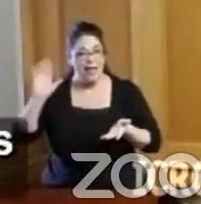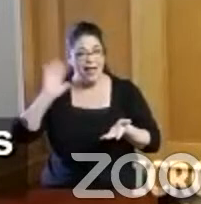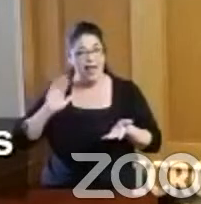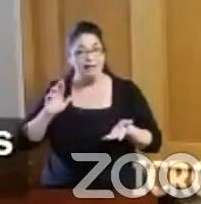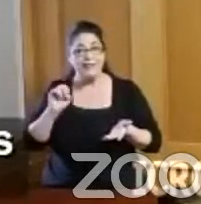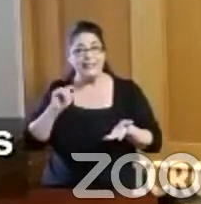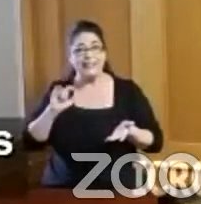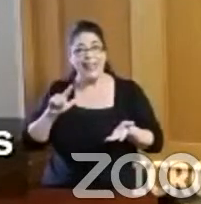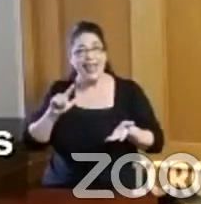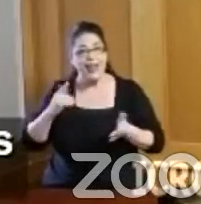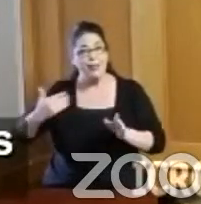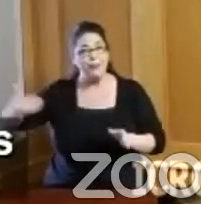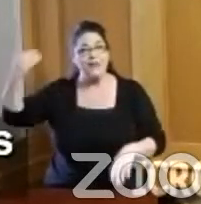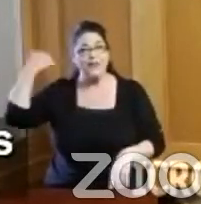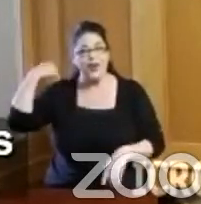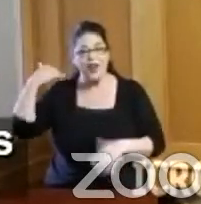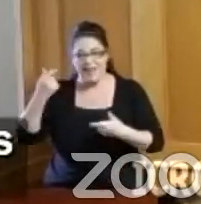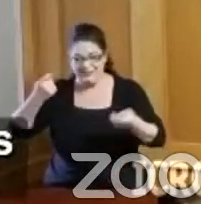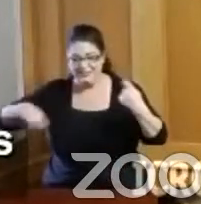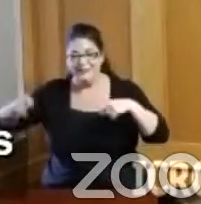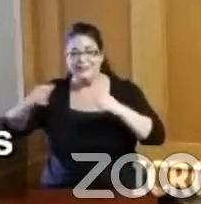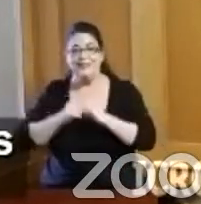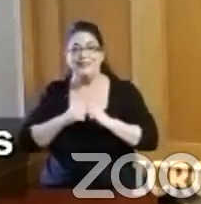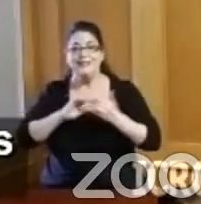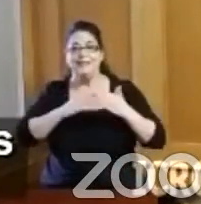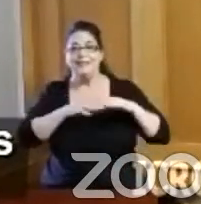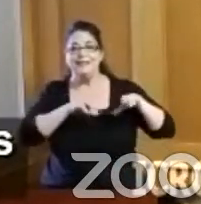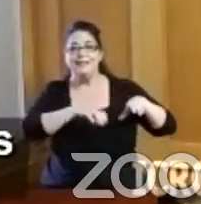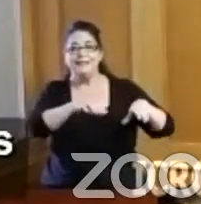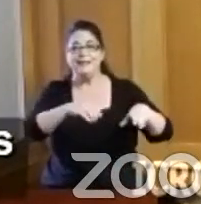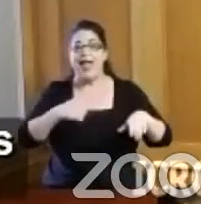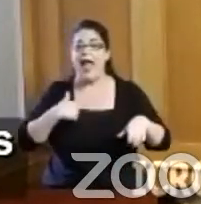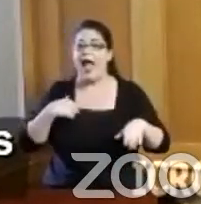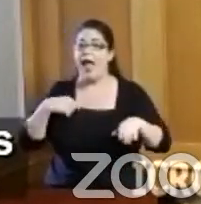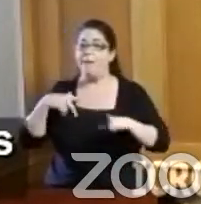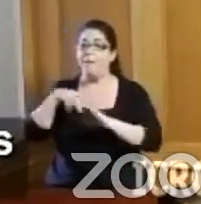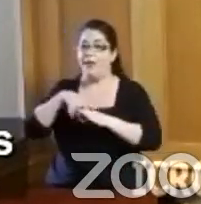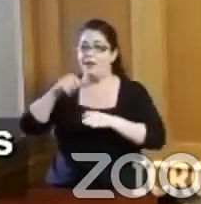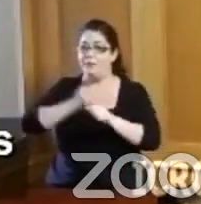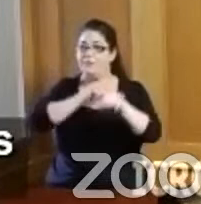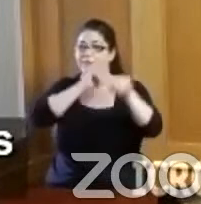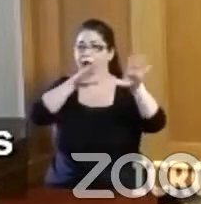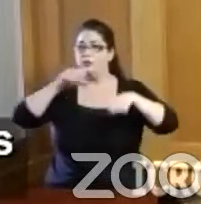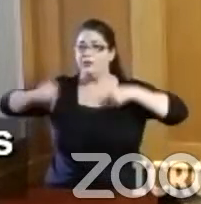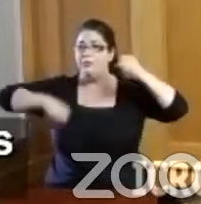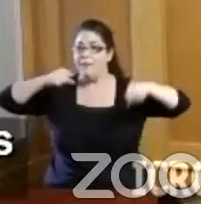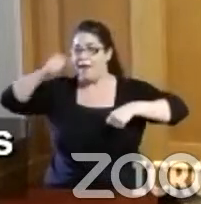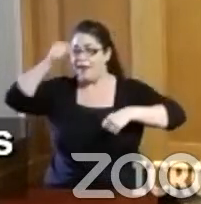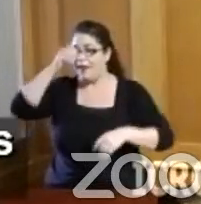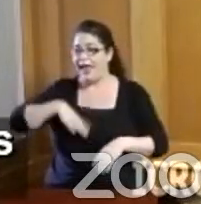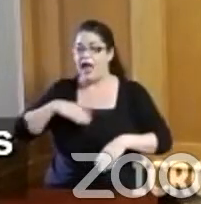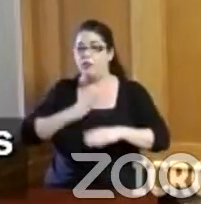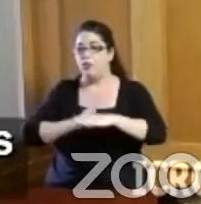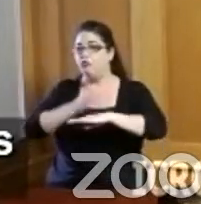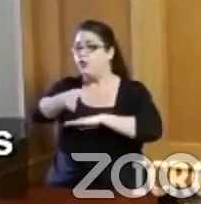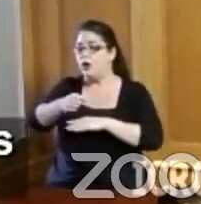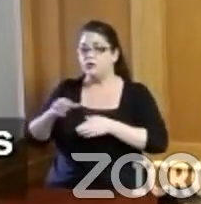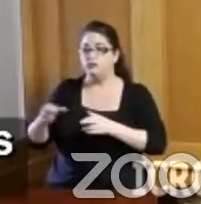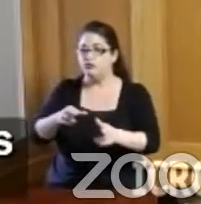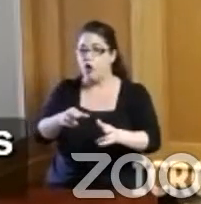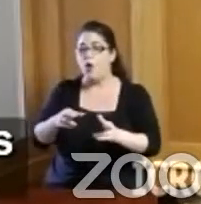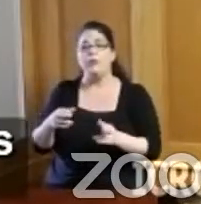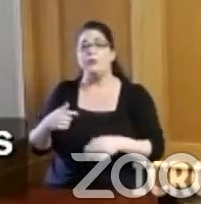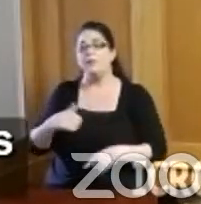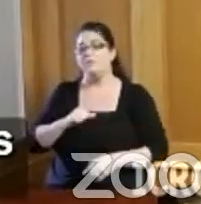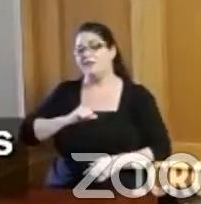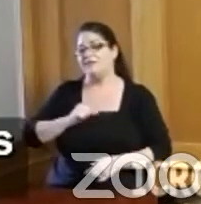retail zoning before then. And as far as the crossing goes, I'm a mountain bike guy, so I don't really cross the road when I'm biking, but I have a lot of friends